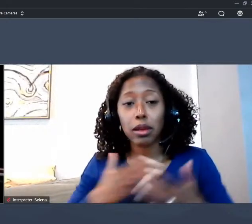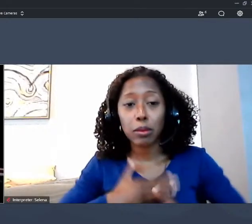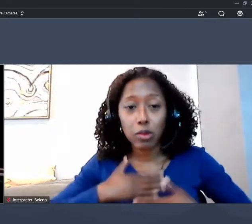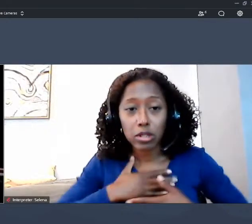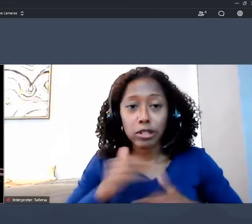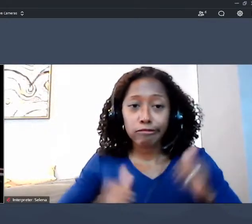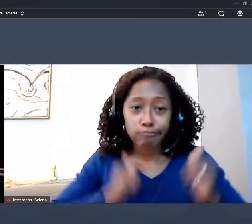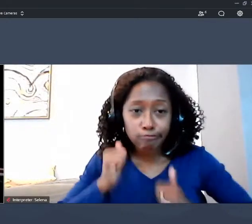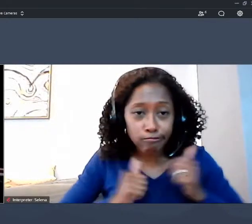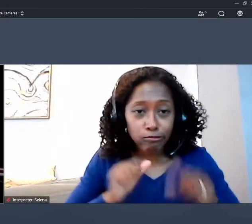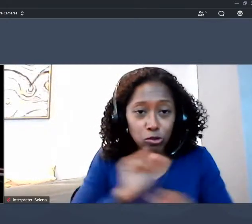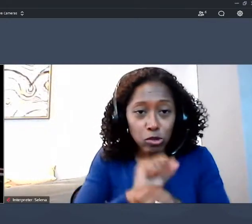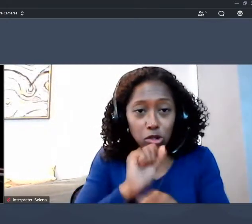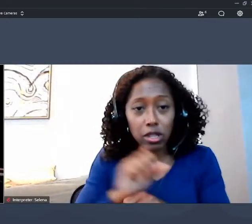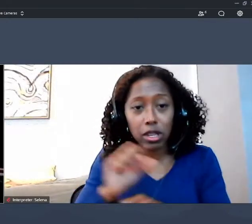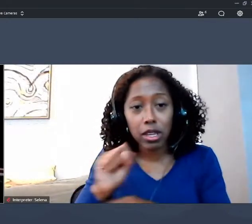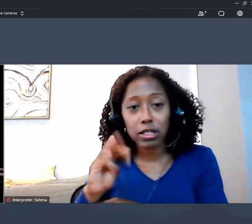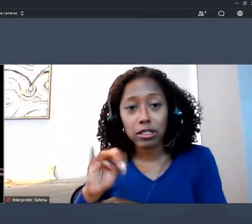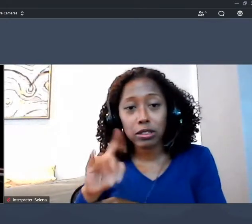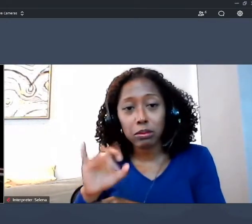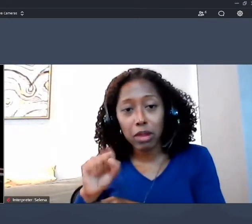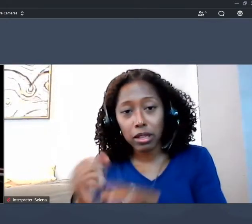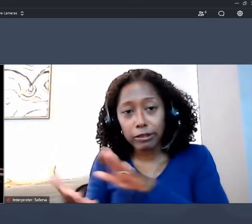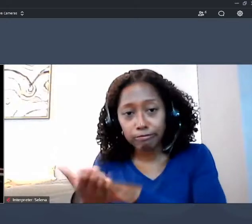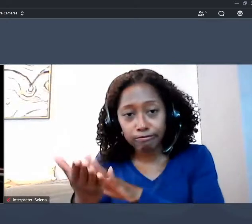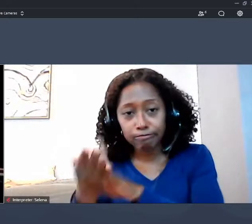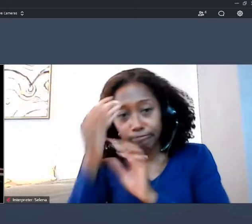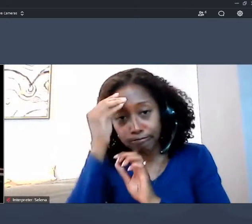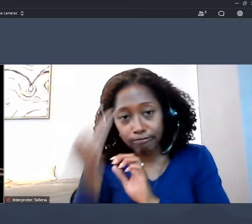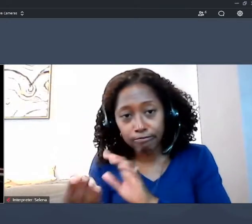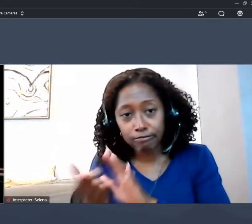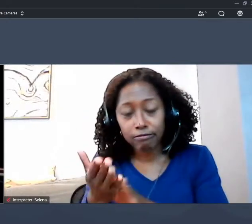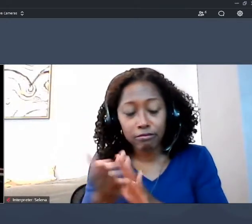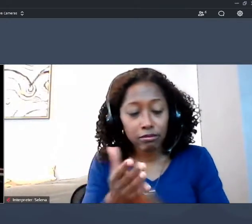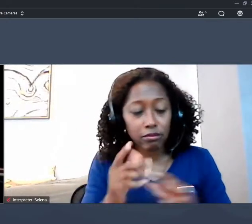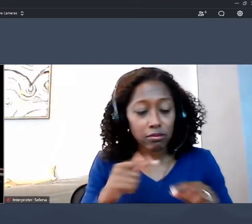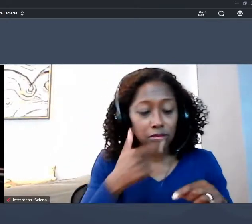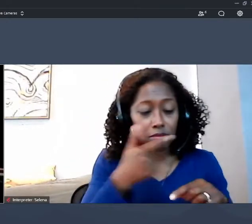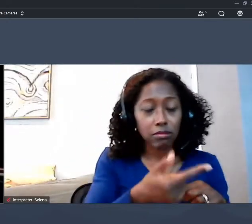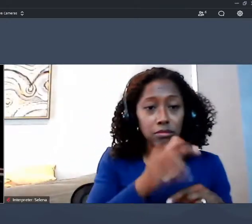Councilman Smiley. Thank you. Thank you very kindly, Councilman Morgan. Councilwoman Johnson.